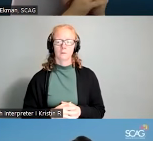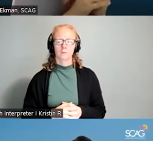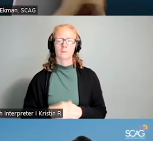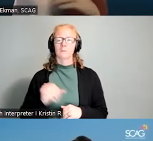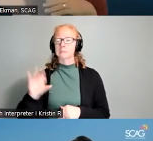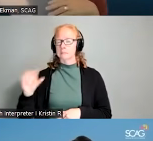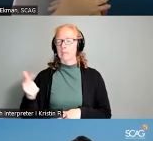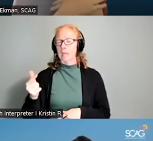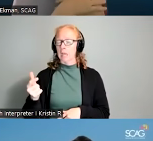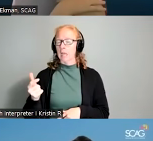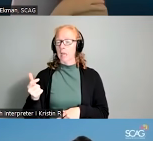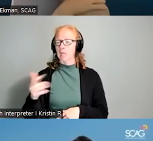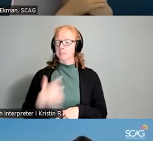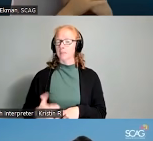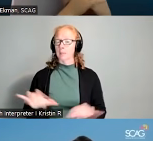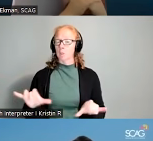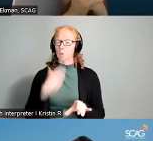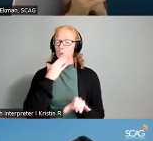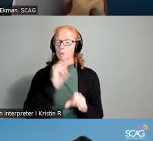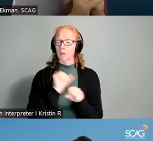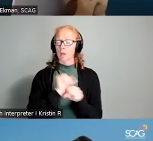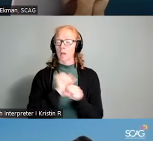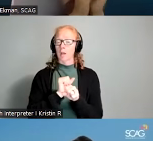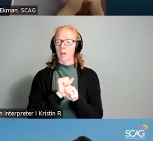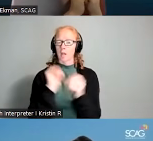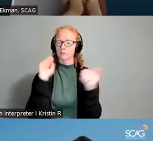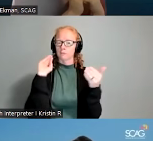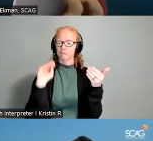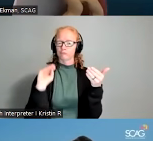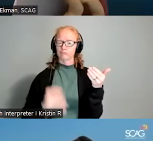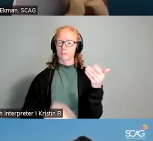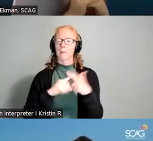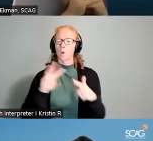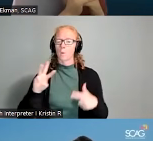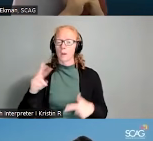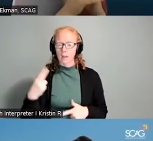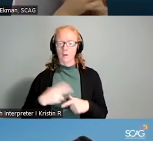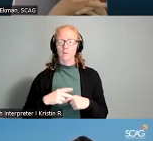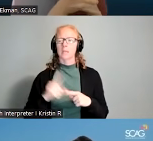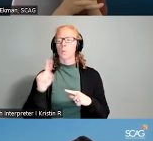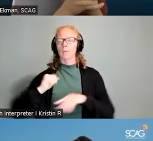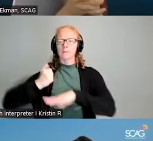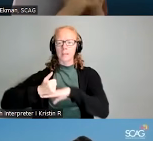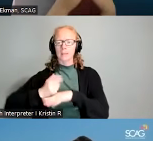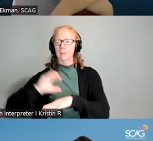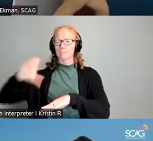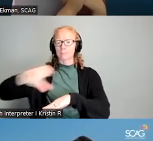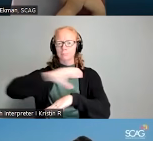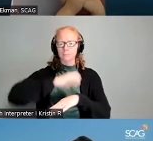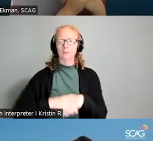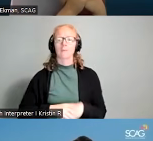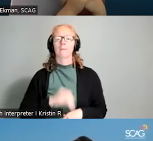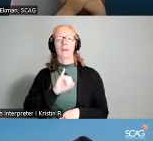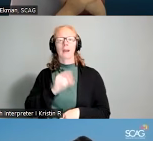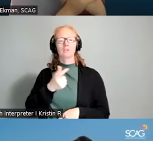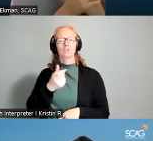has done a good job of trying to collect information about warehousing and goods movement projects. the IGR program